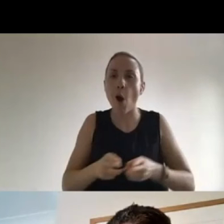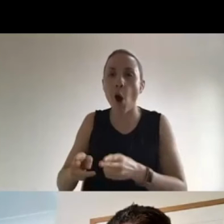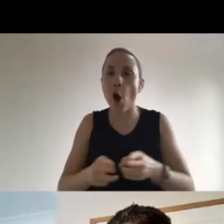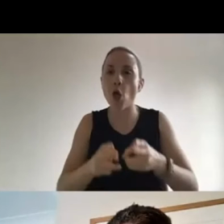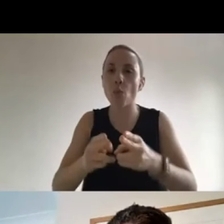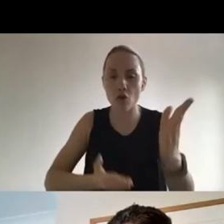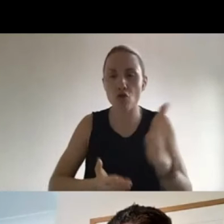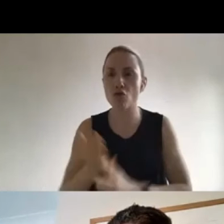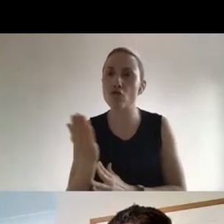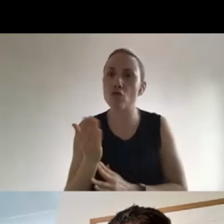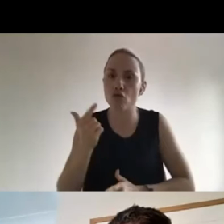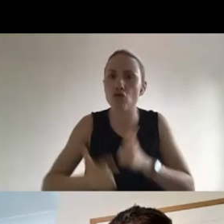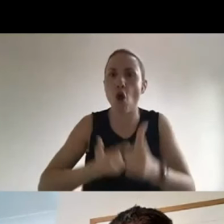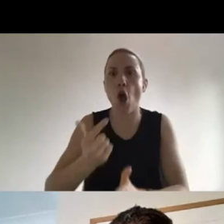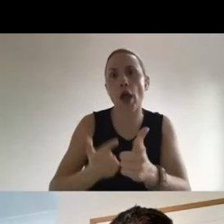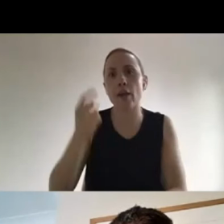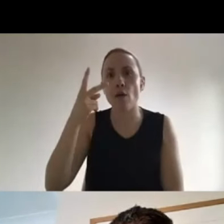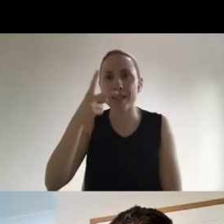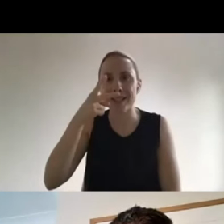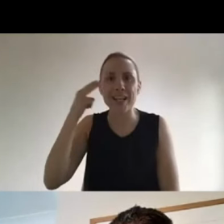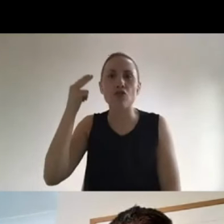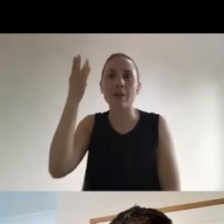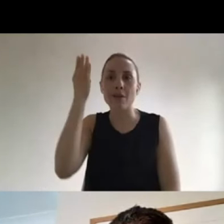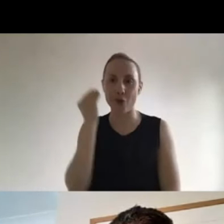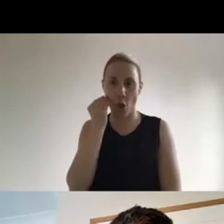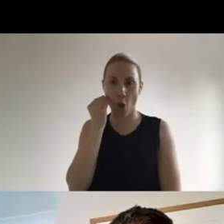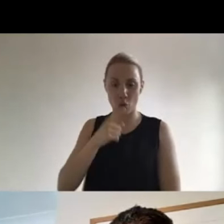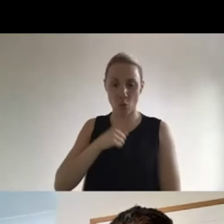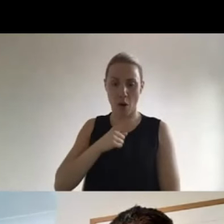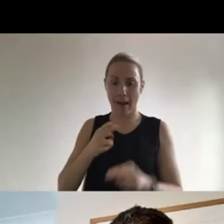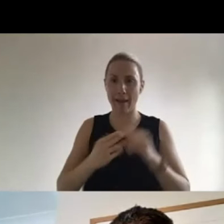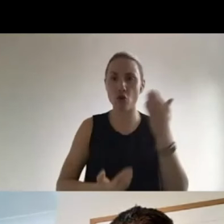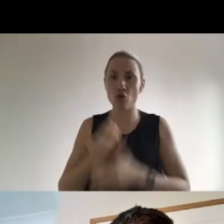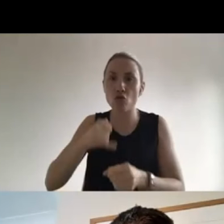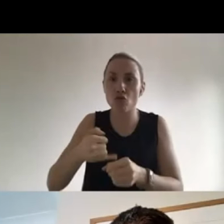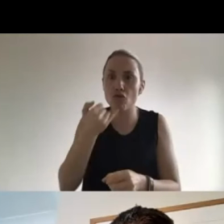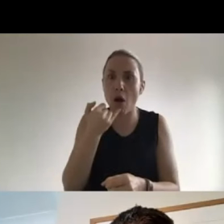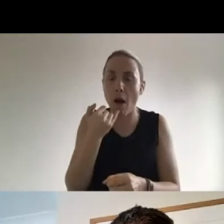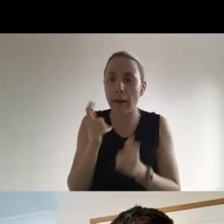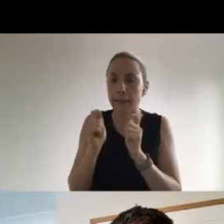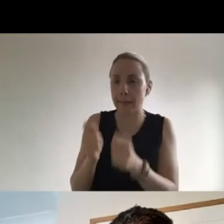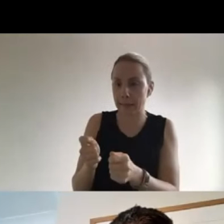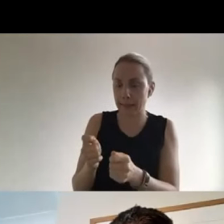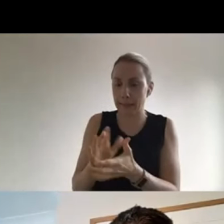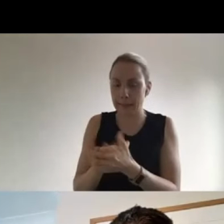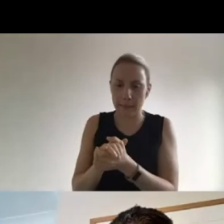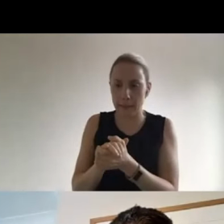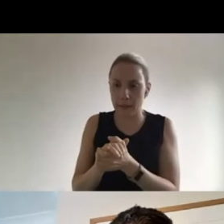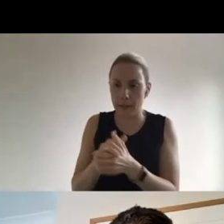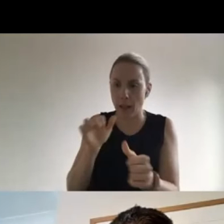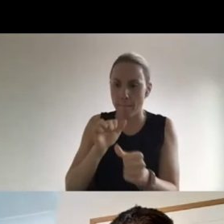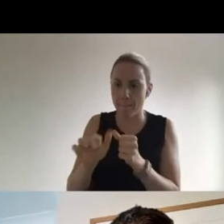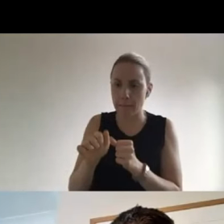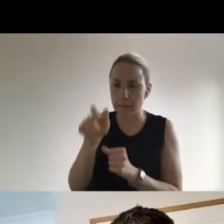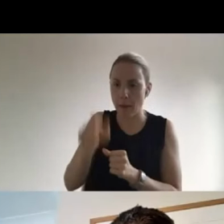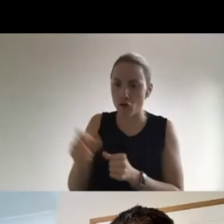when we embark on a trial of a new drug, we're not entirely sure how we can best recruit the patients and where we can find them.